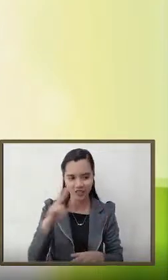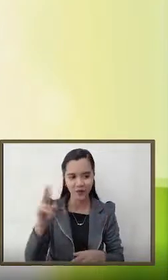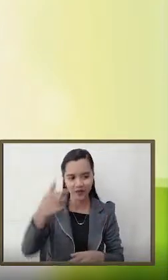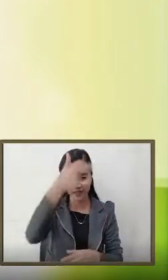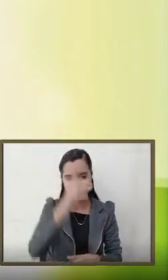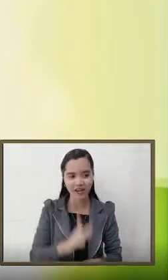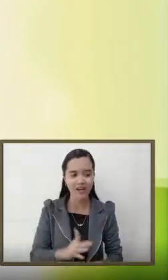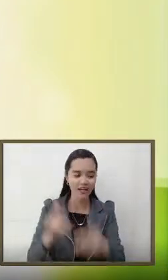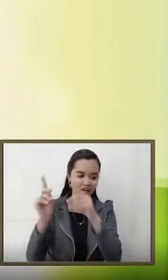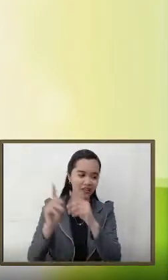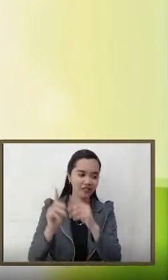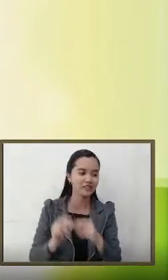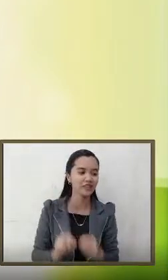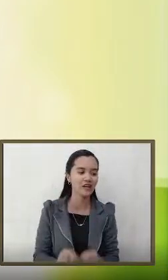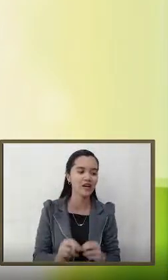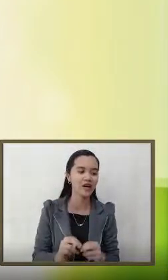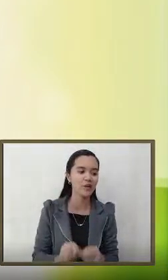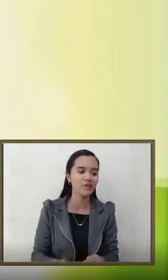blessings.